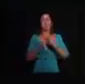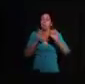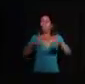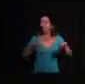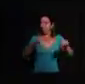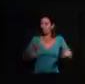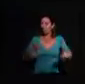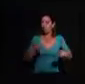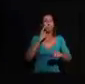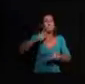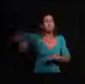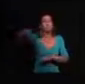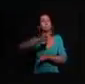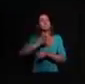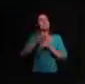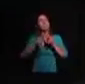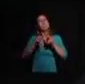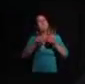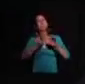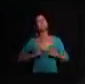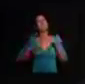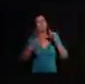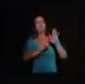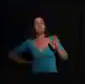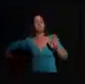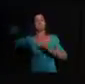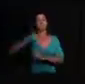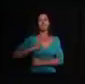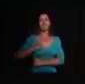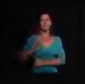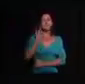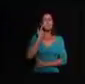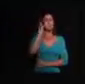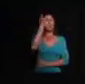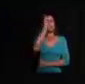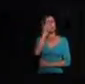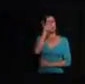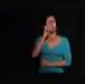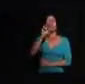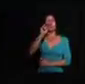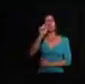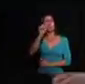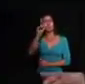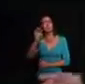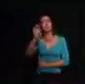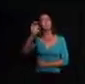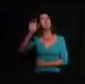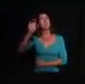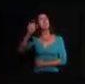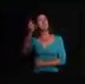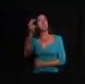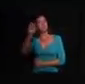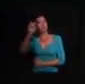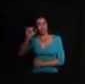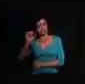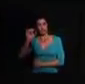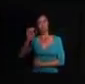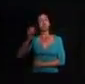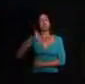people's lives. If you're already wondering what Make a Change Canada's services are, you can go to their website and check them out